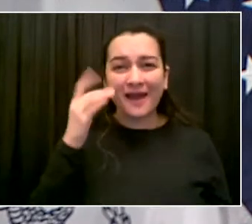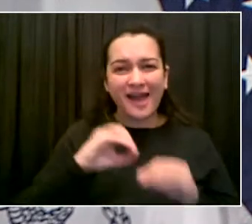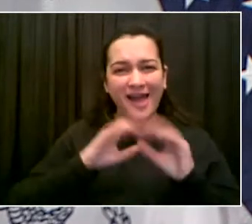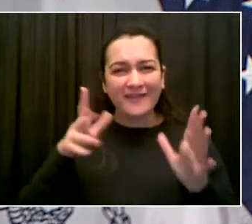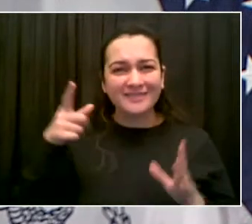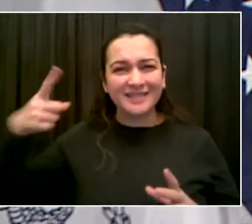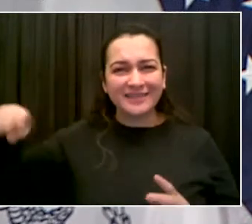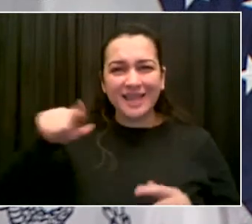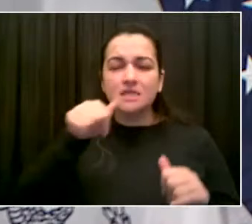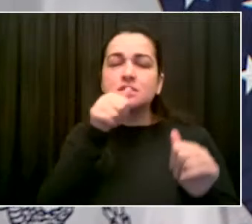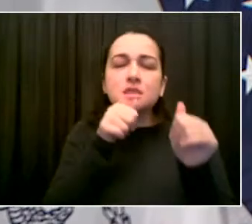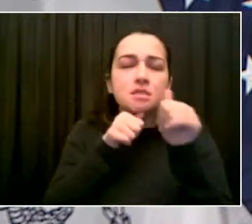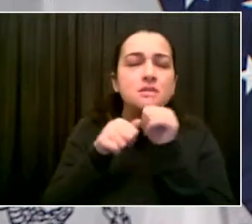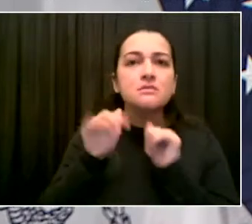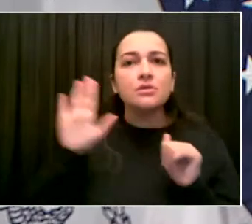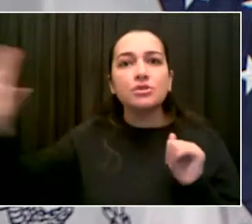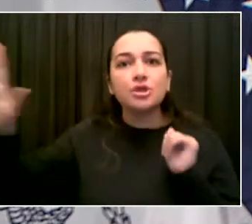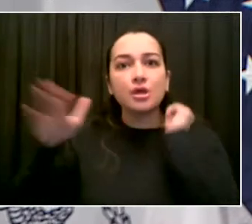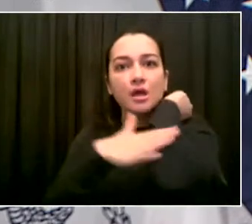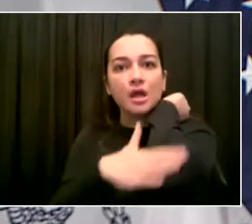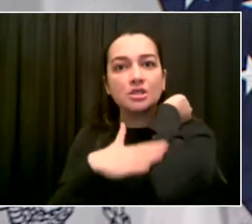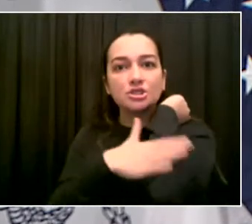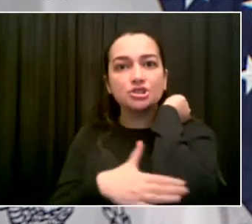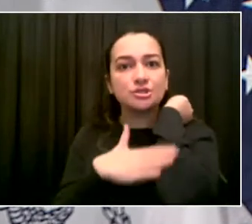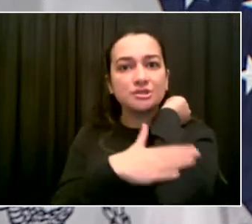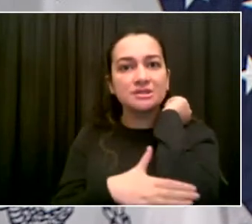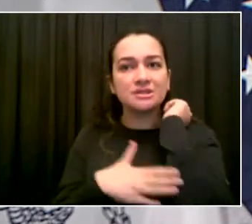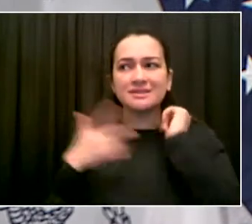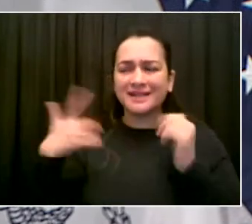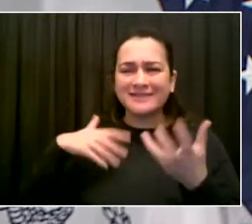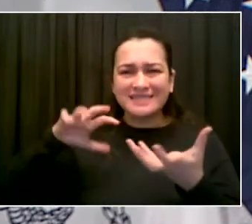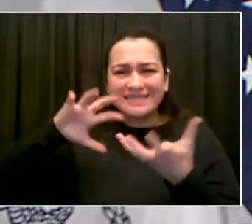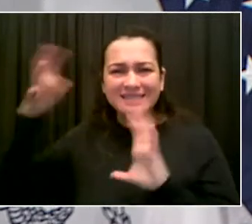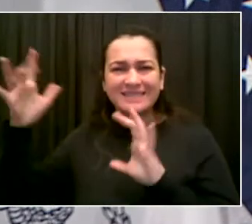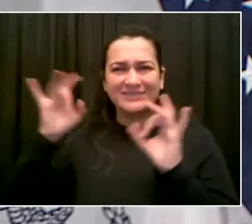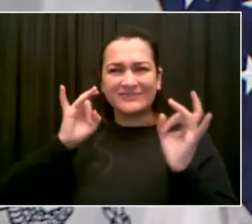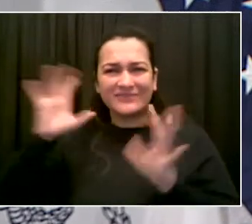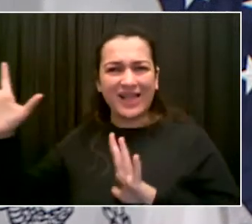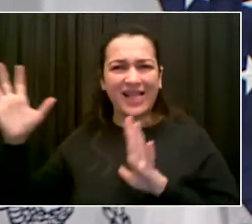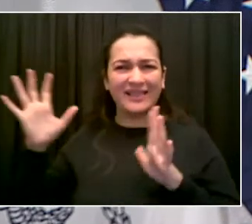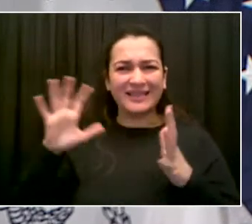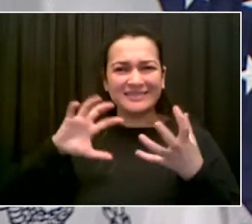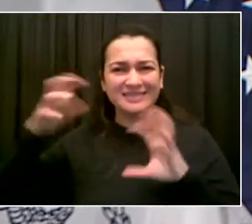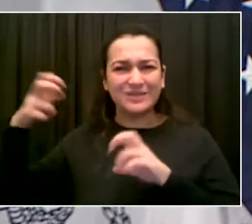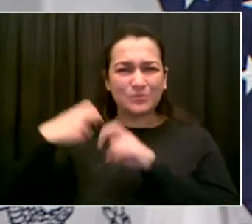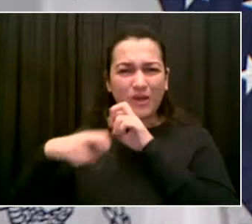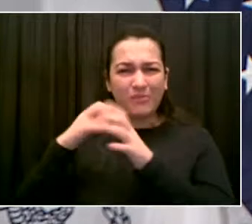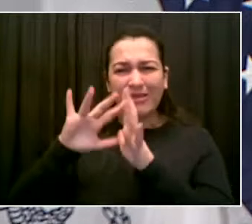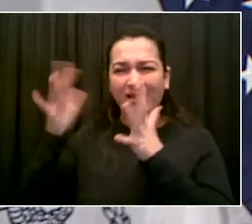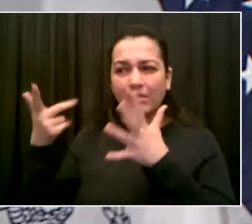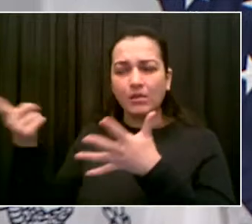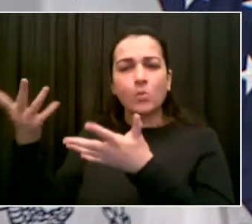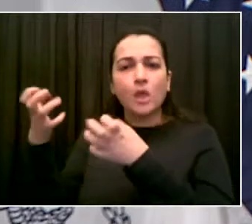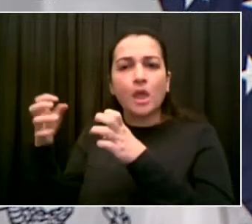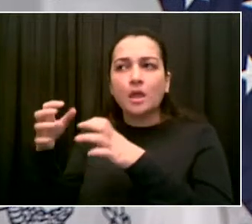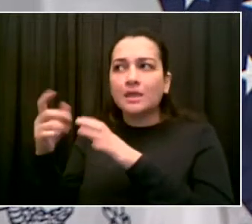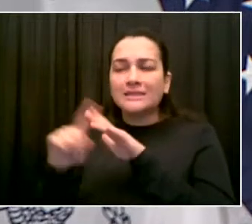nations. That we do need to contribute to solving at the root. The U.S. has had a long,